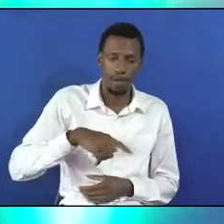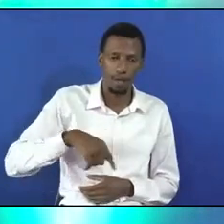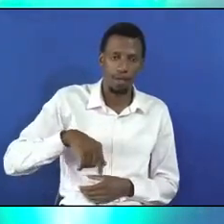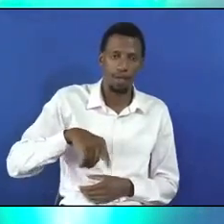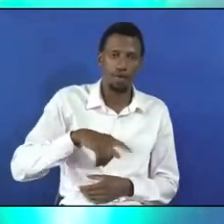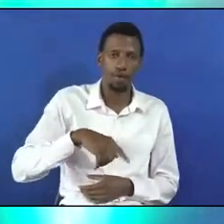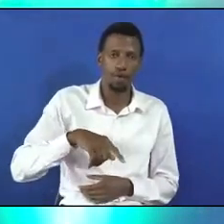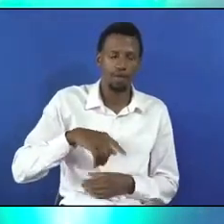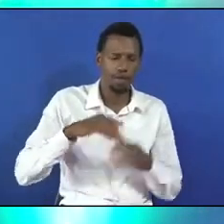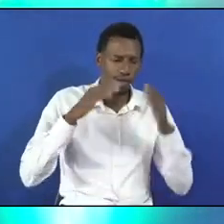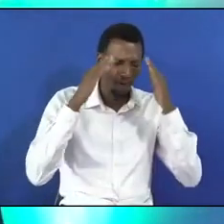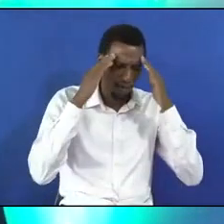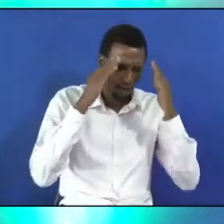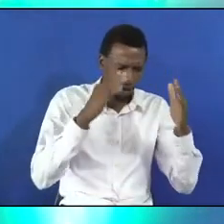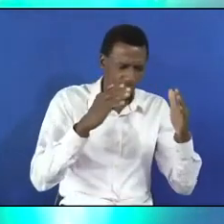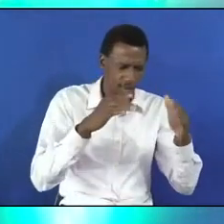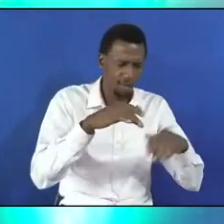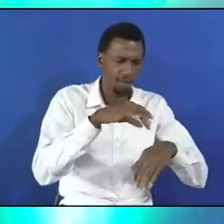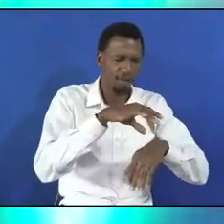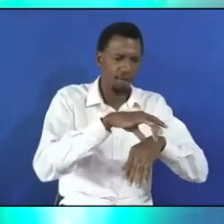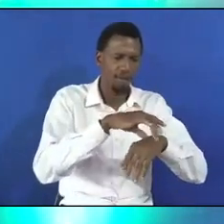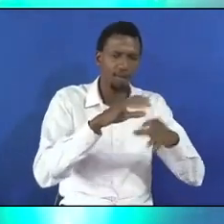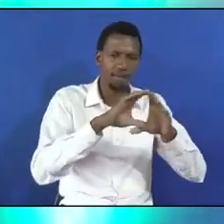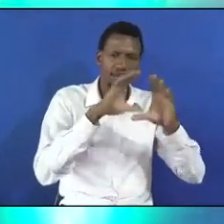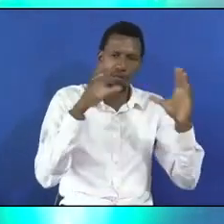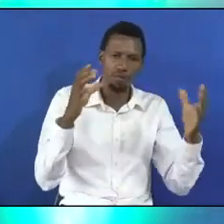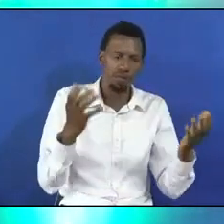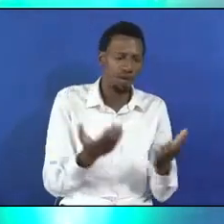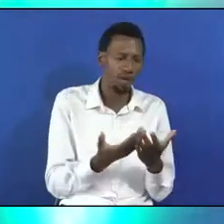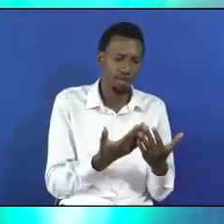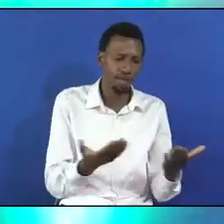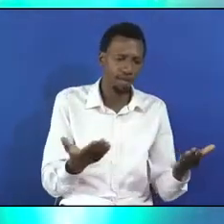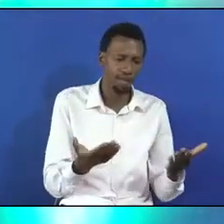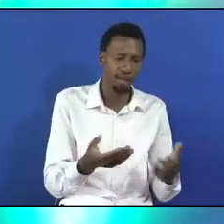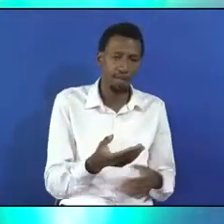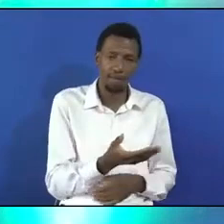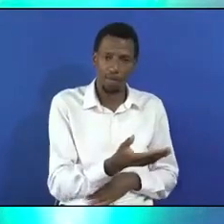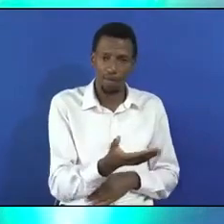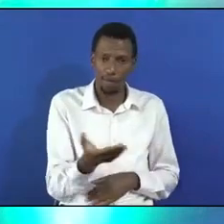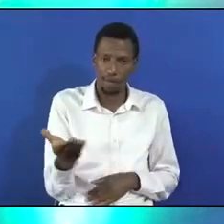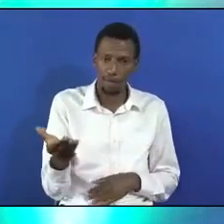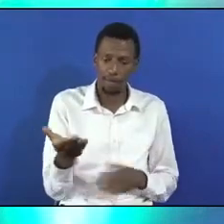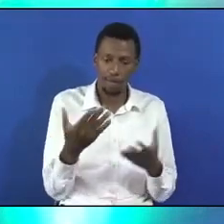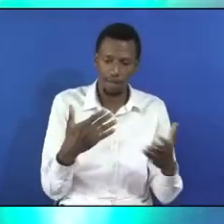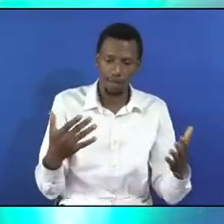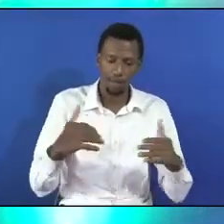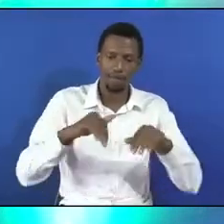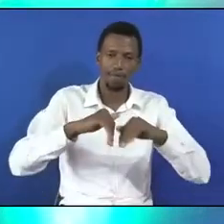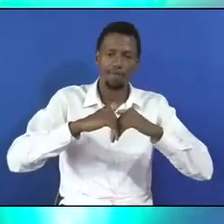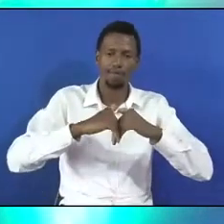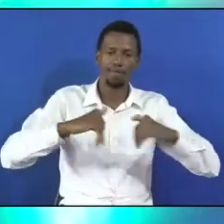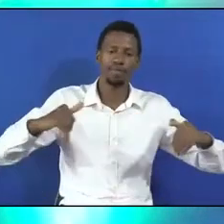other things, and these things separate us from the love of God, separate us from one